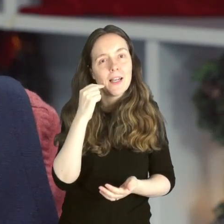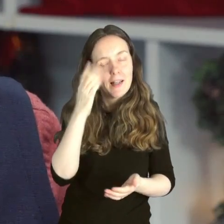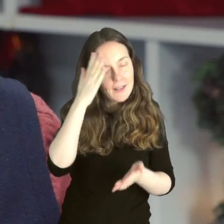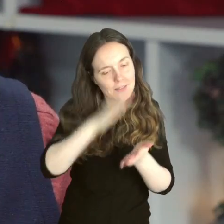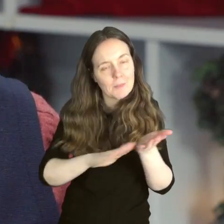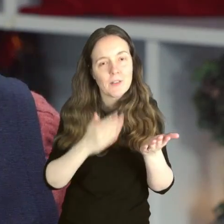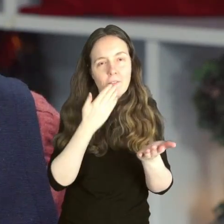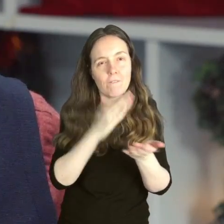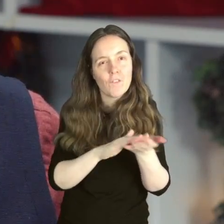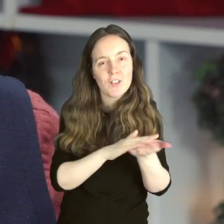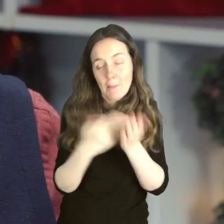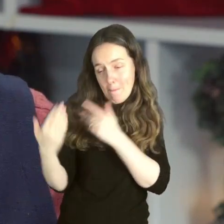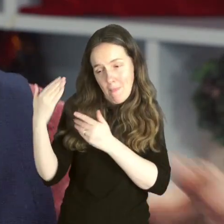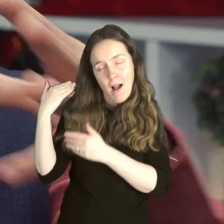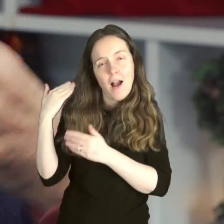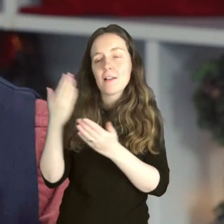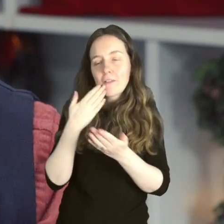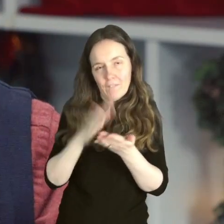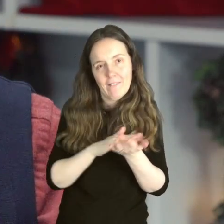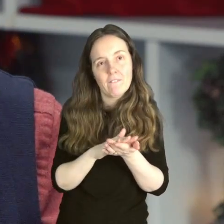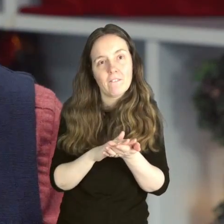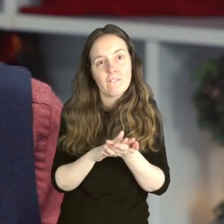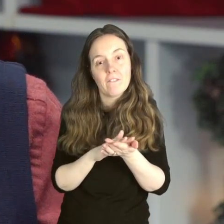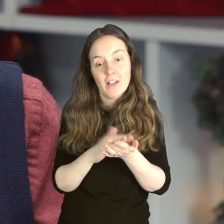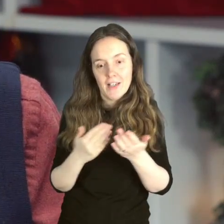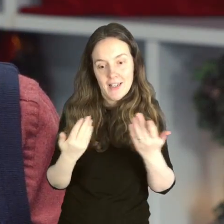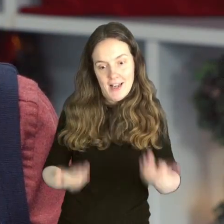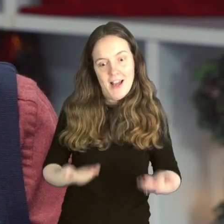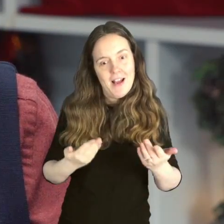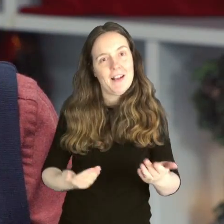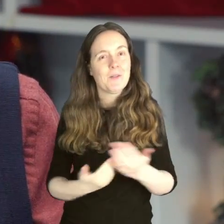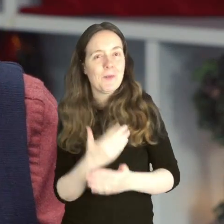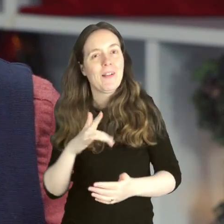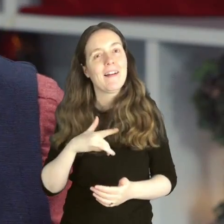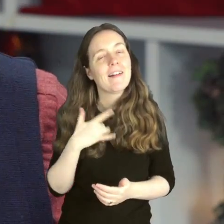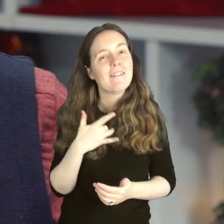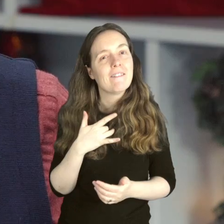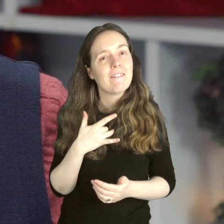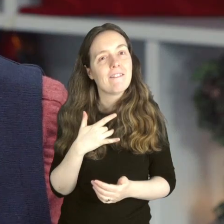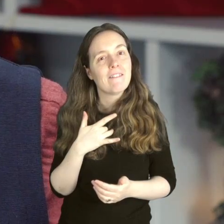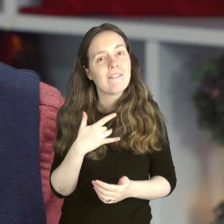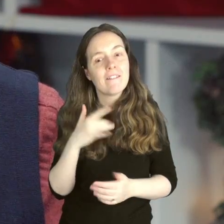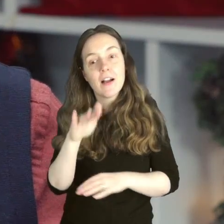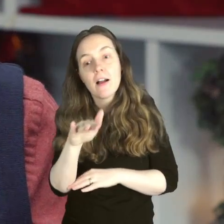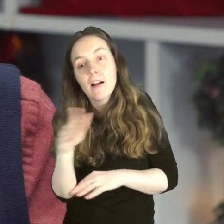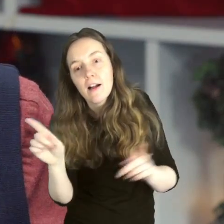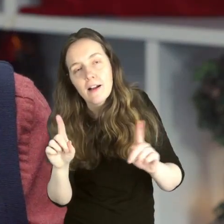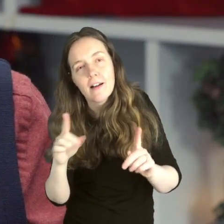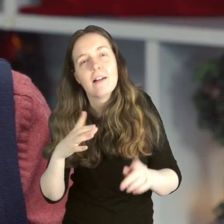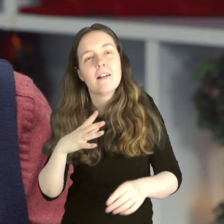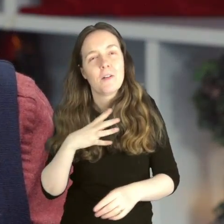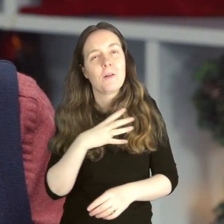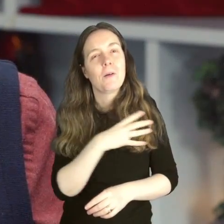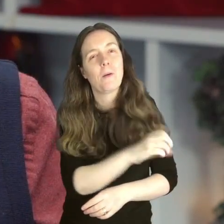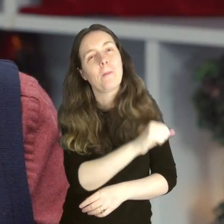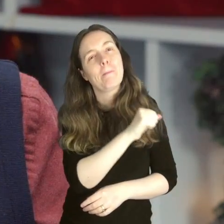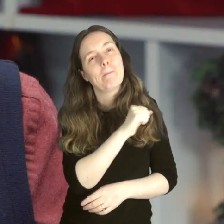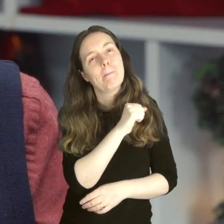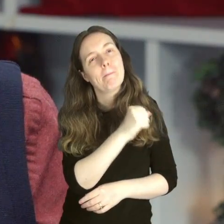forgiveness from the past, new life here today, and a hope for the future.